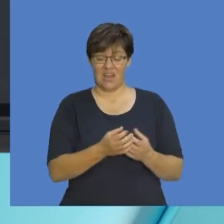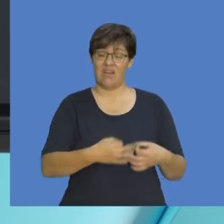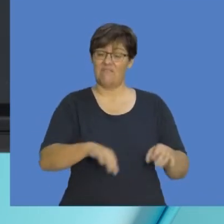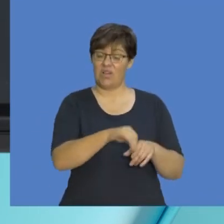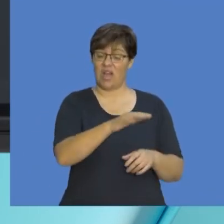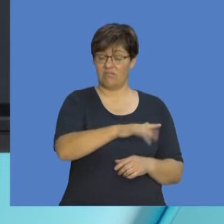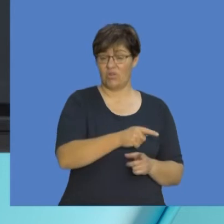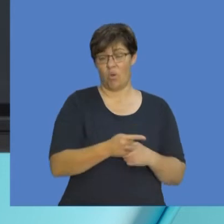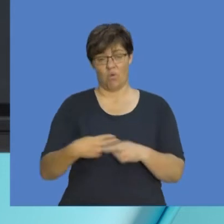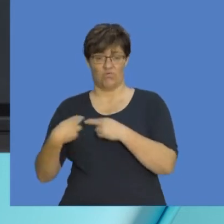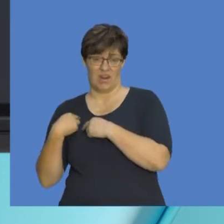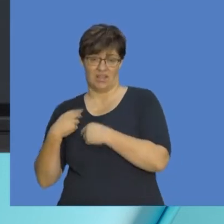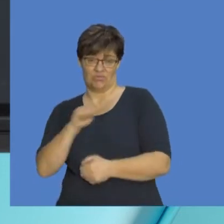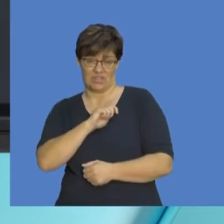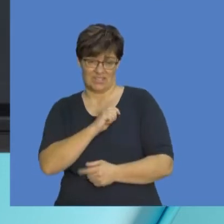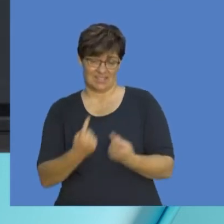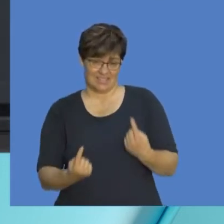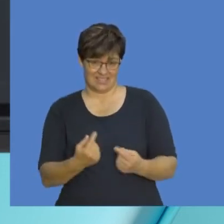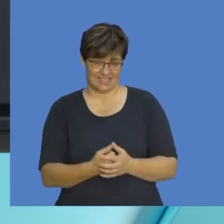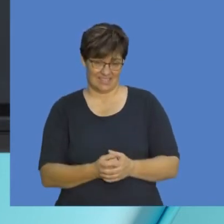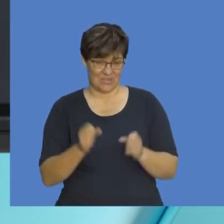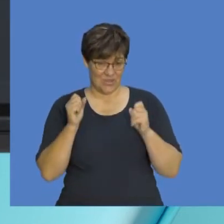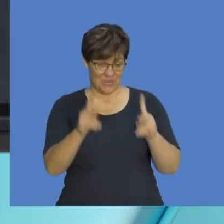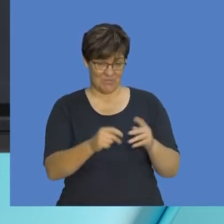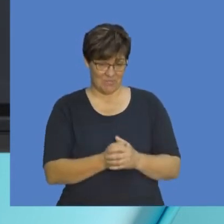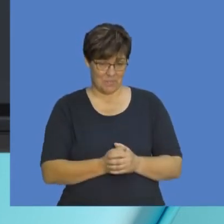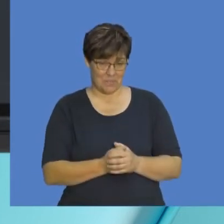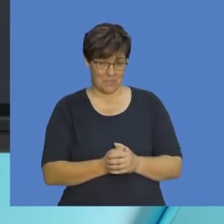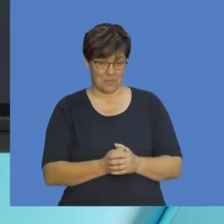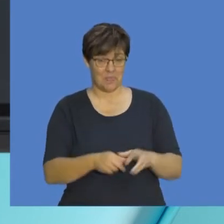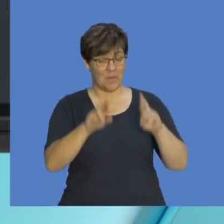want, you value, average or reliability.